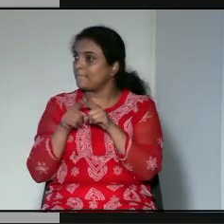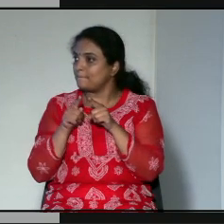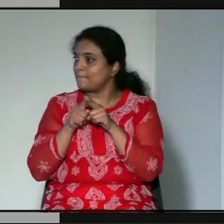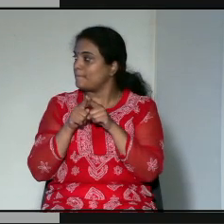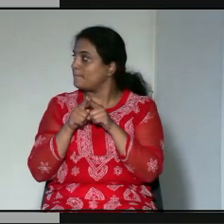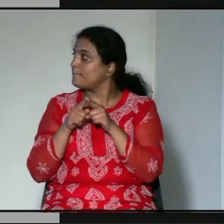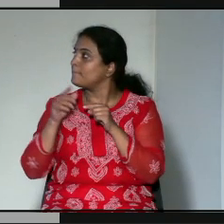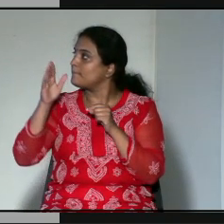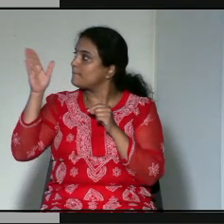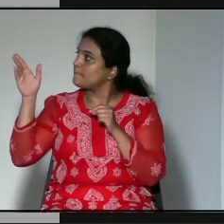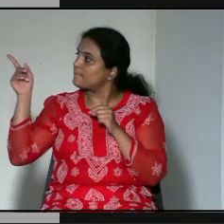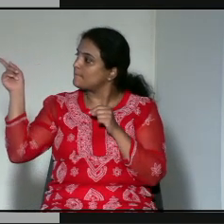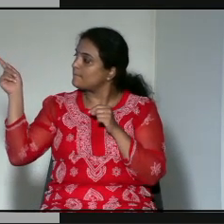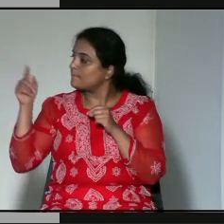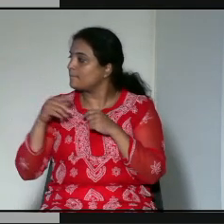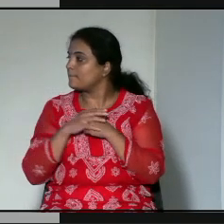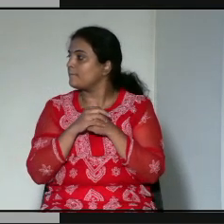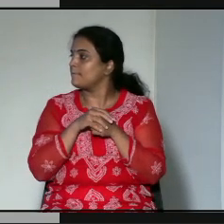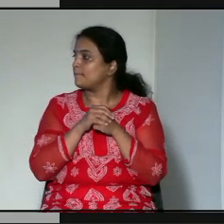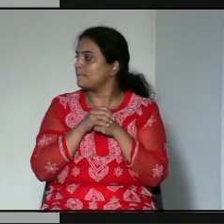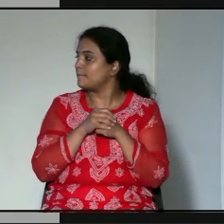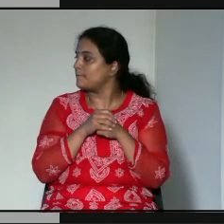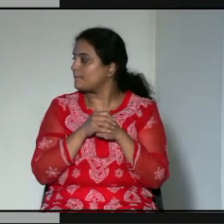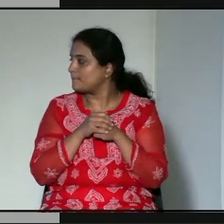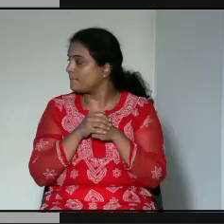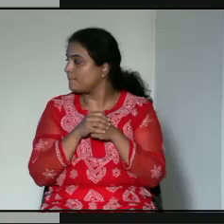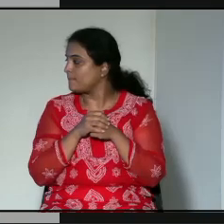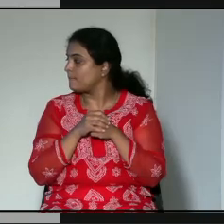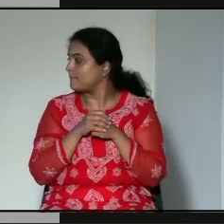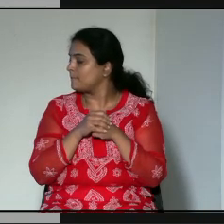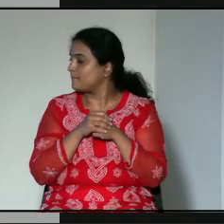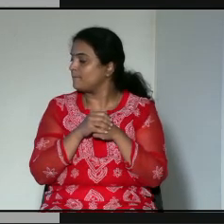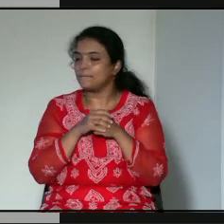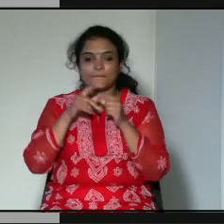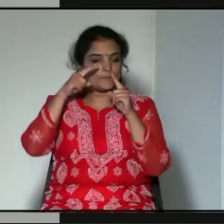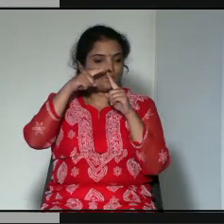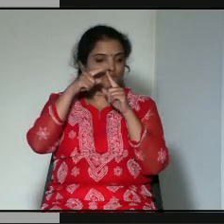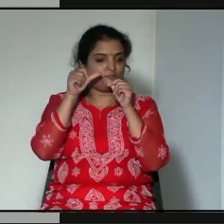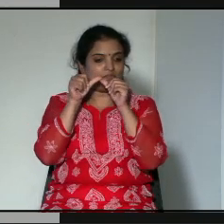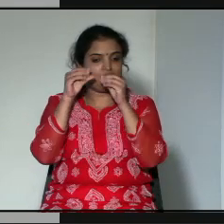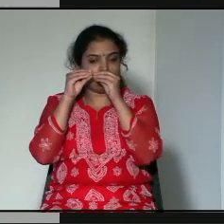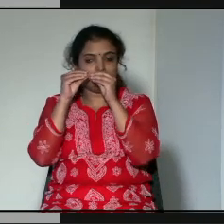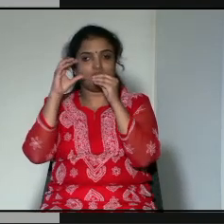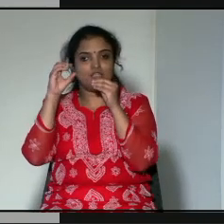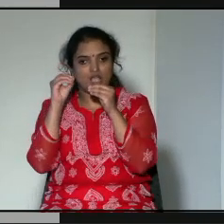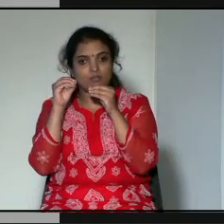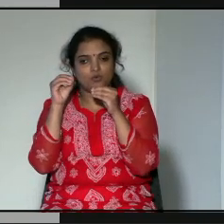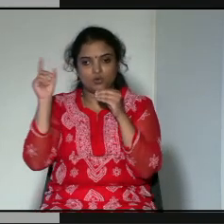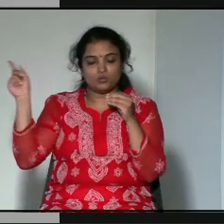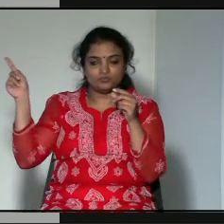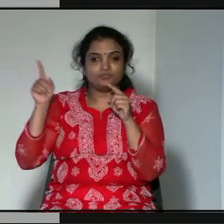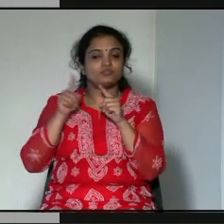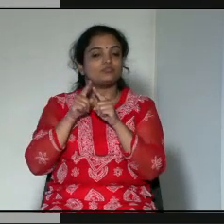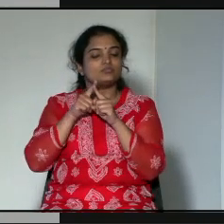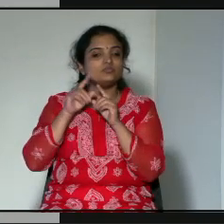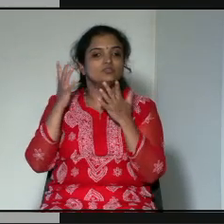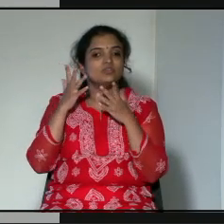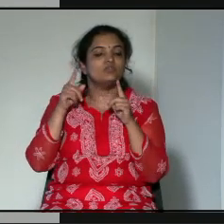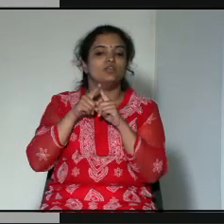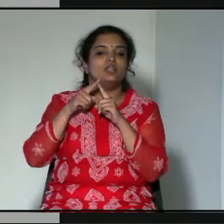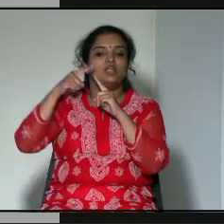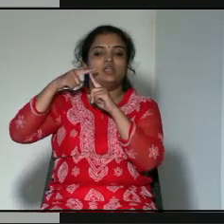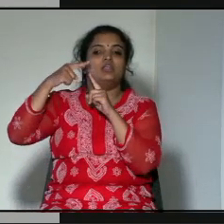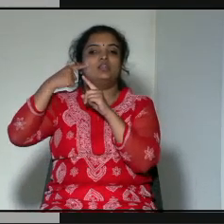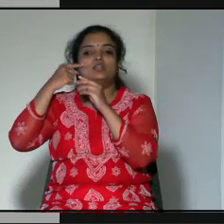many others, was the Tabo Monastery in the Laol-Spiti region close to Tibet, where she